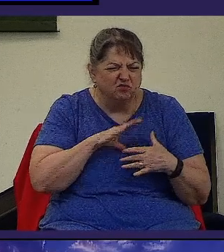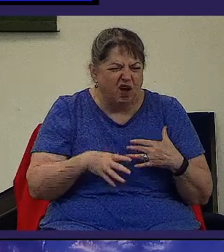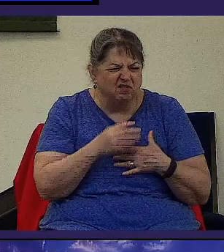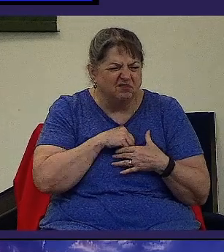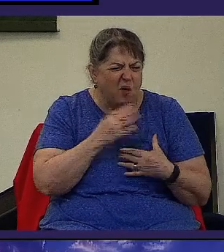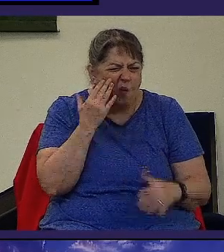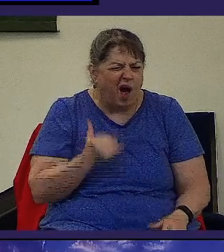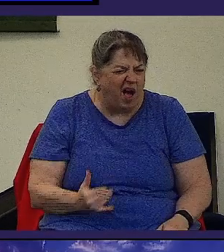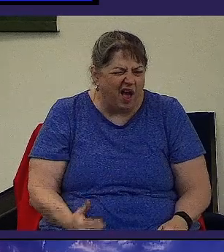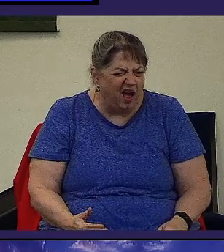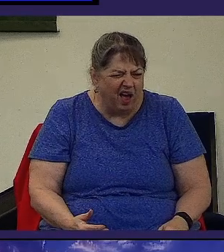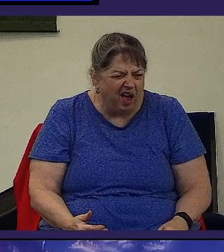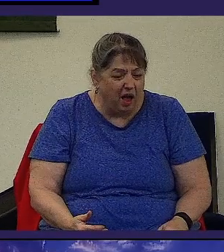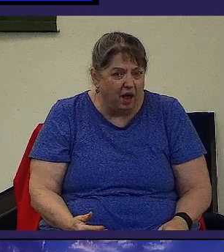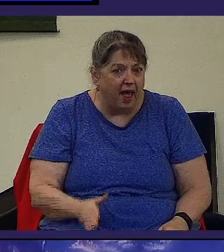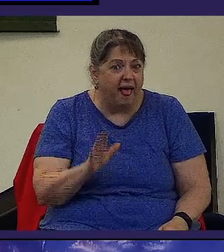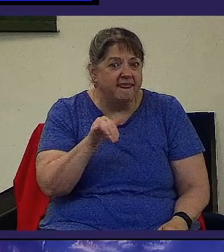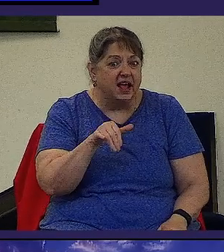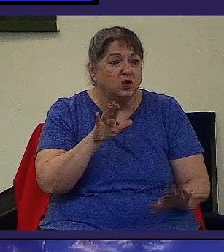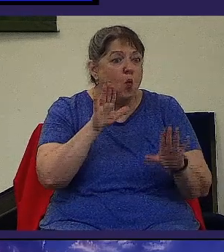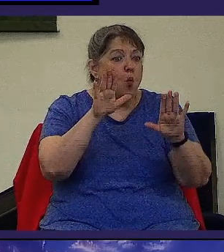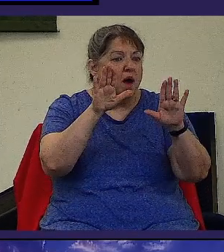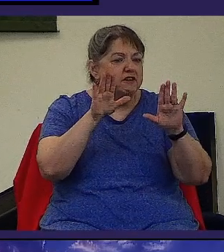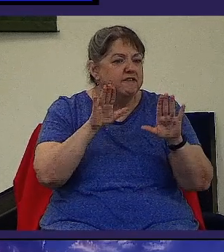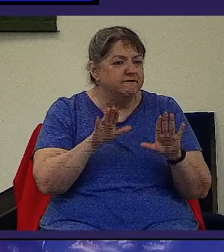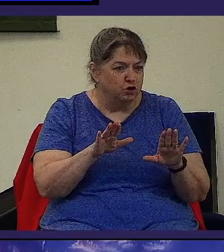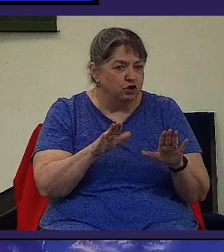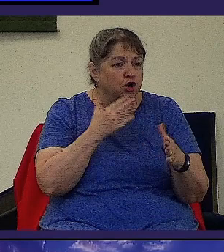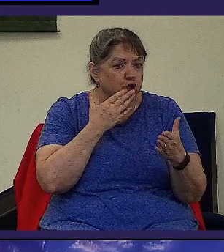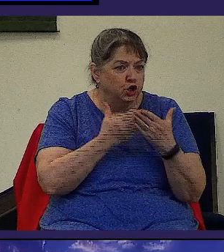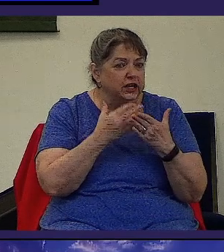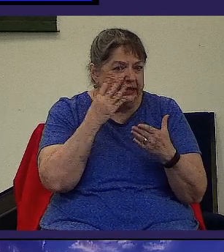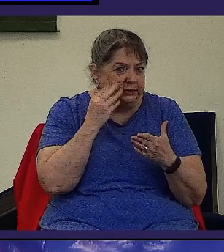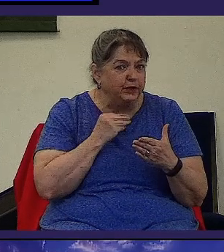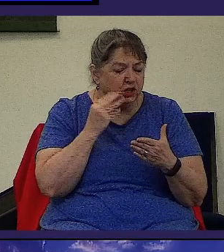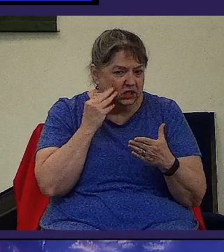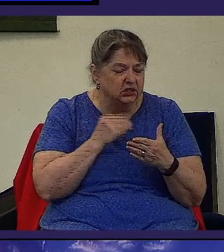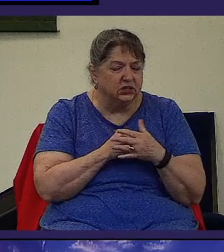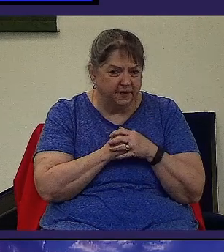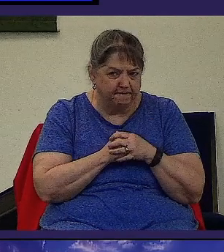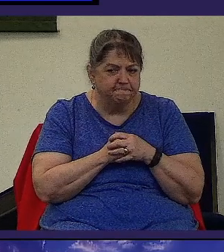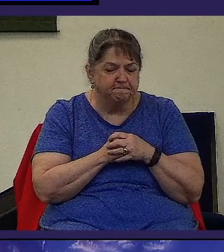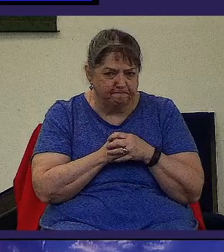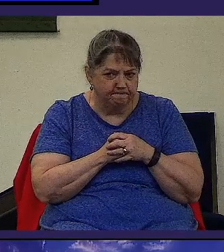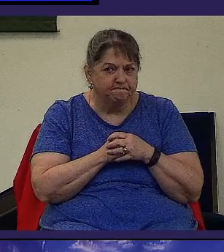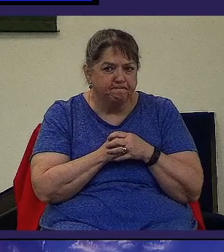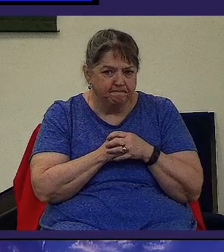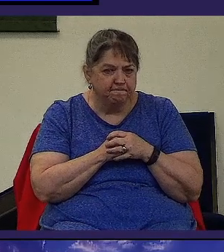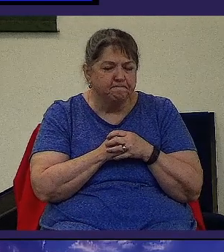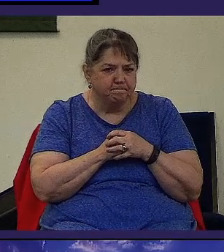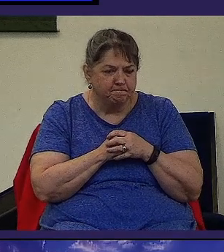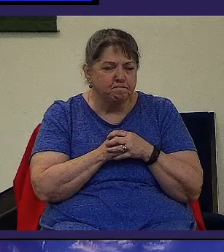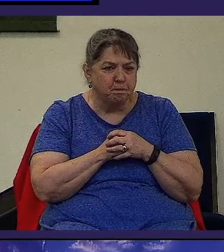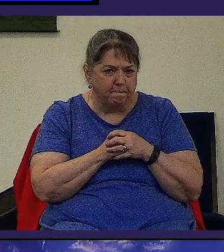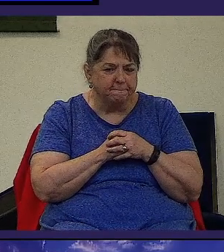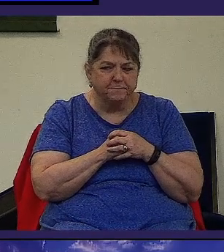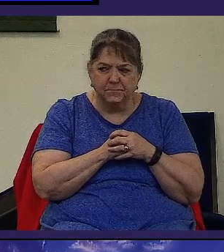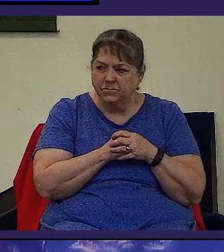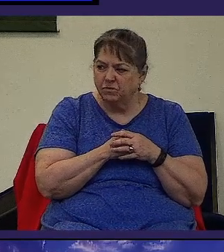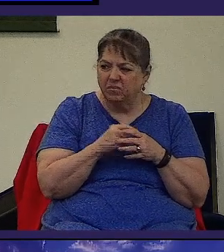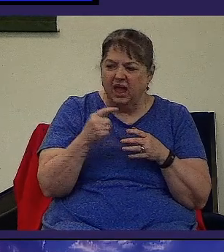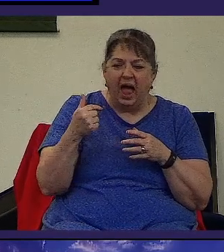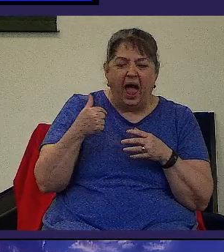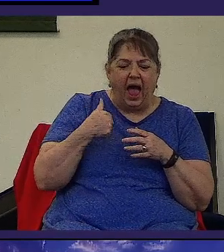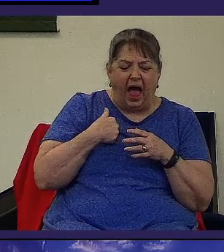it is an awesome experience i've had uh i've been i've discipled three different men so far